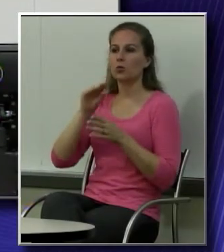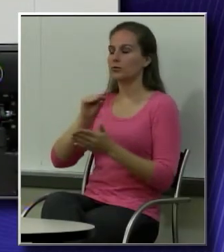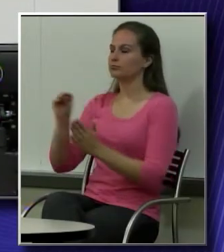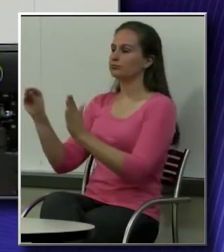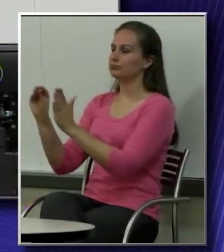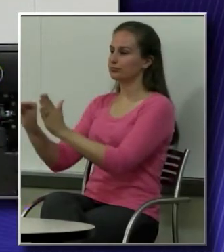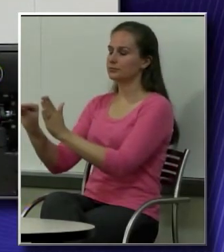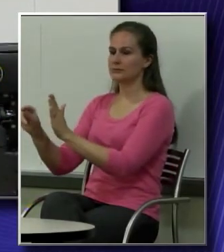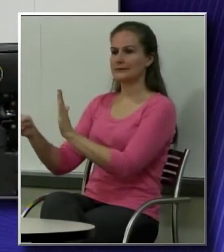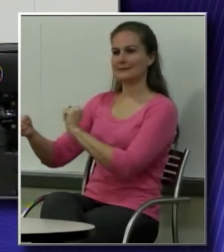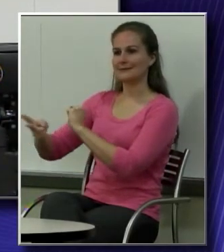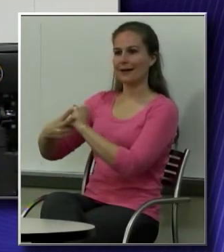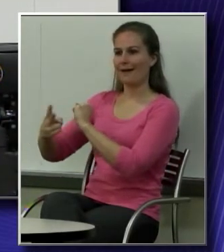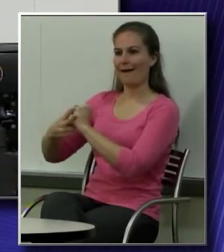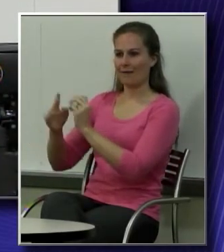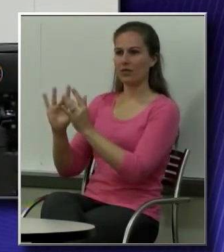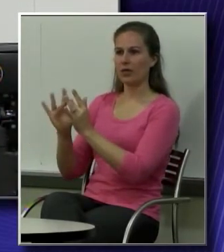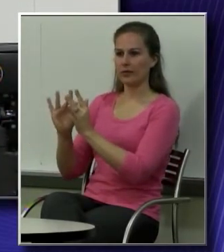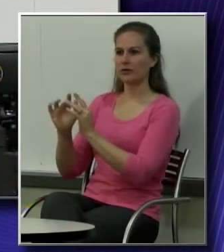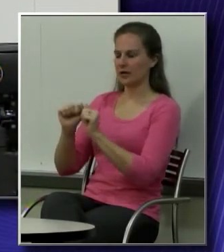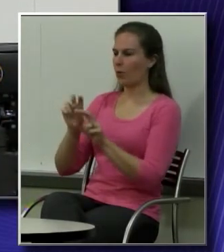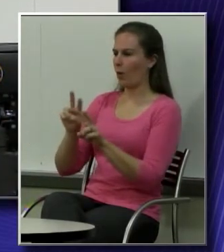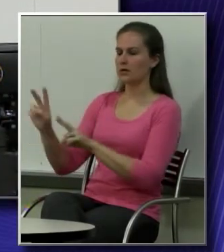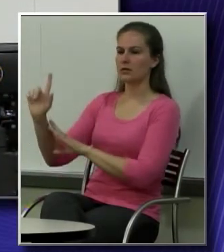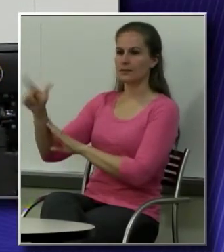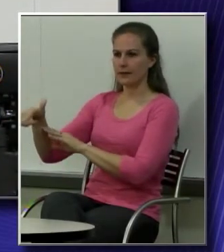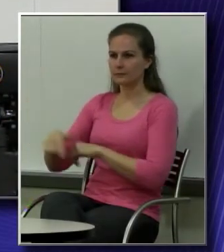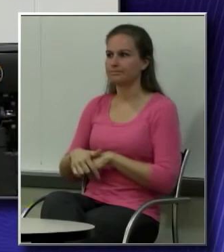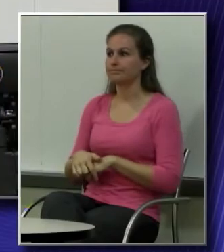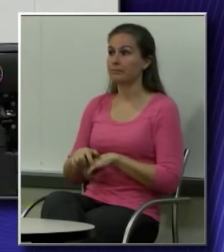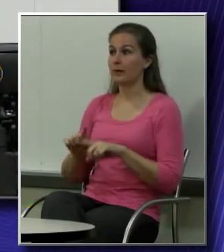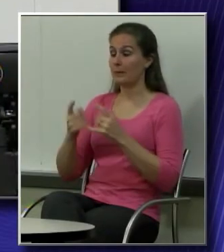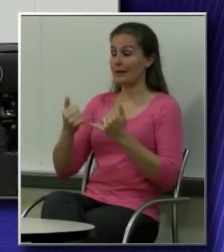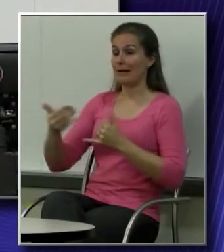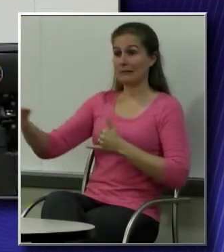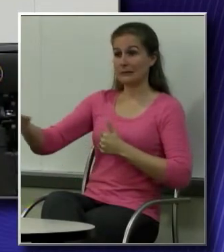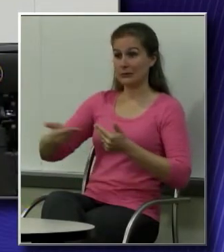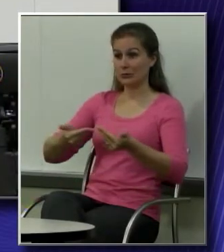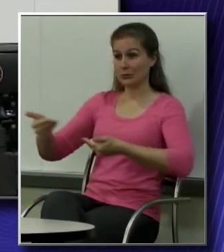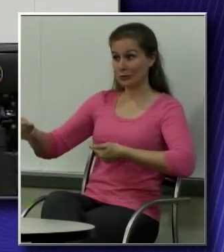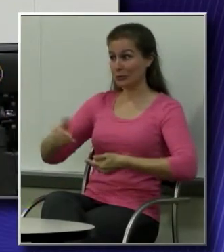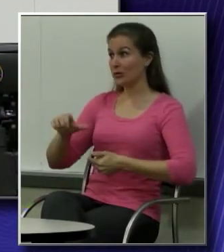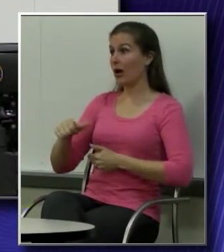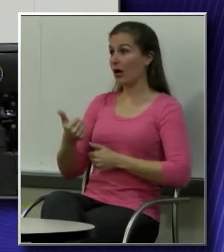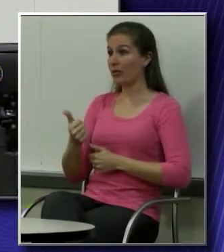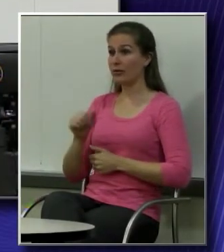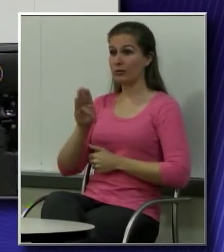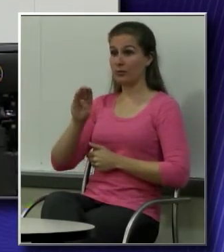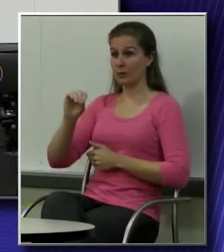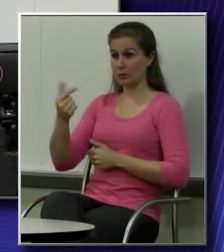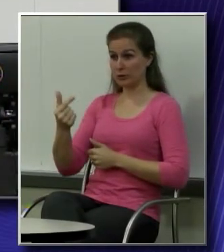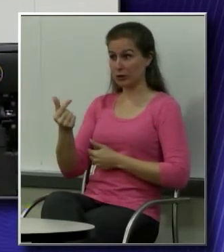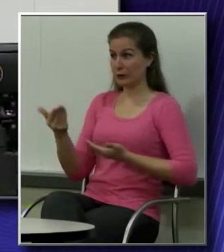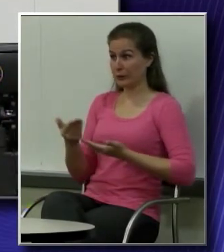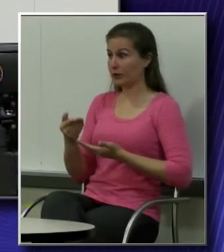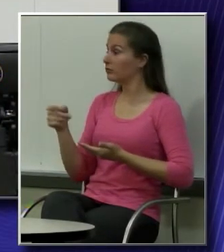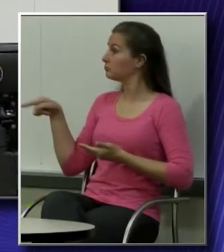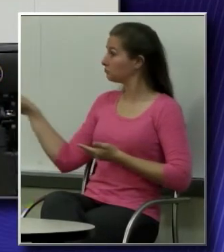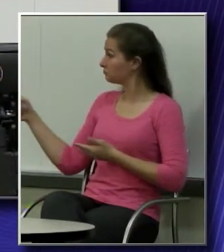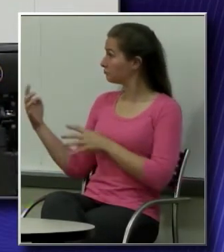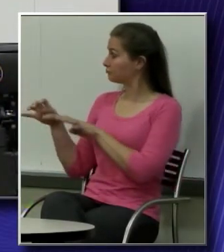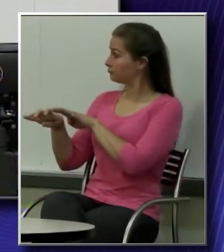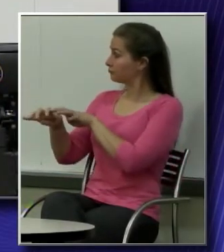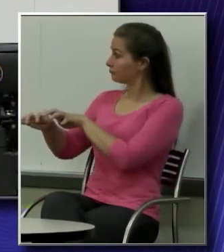well. I'd like to introduce other members of the Board of Governors who are here tonight to listen to you this